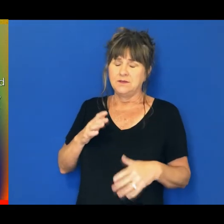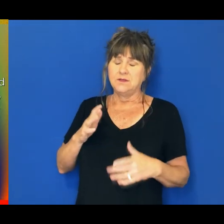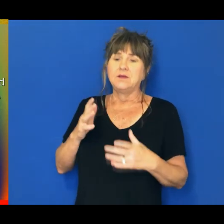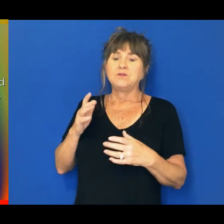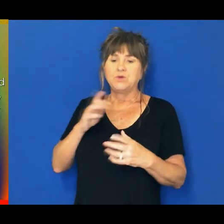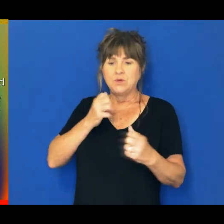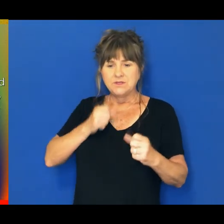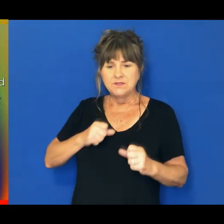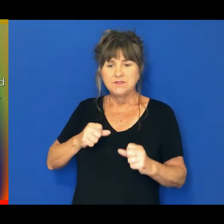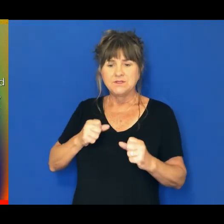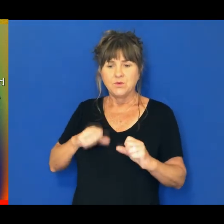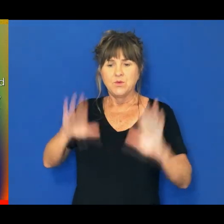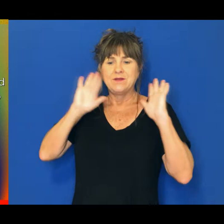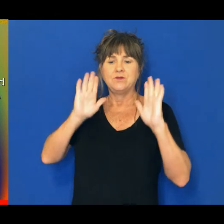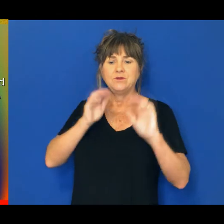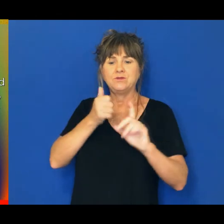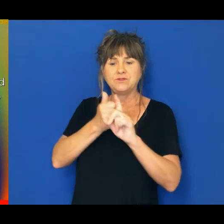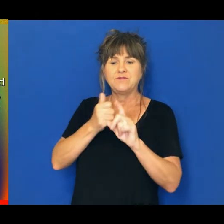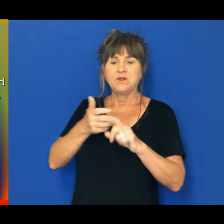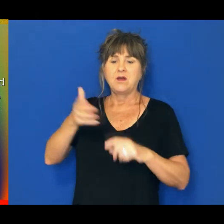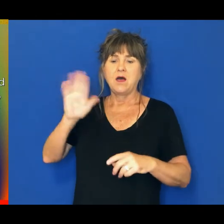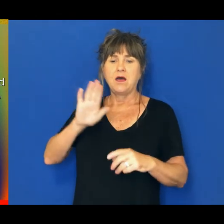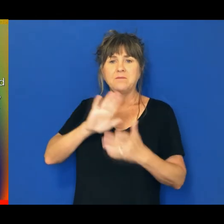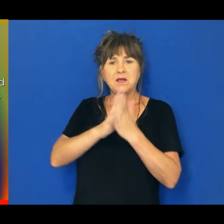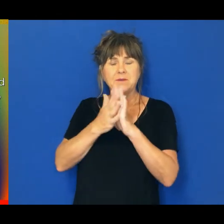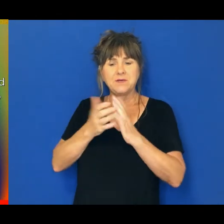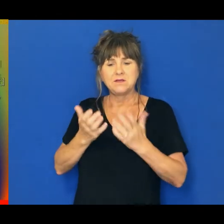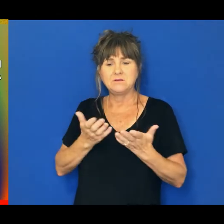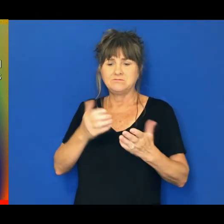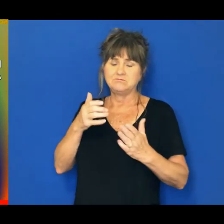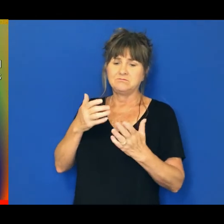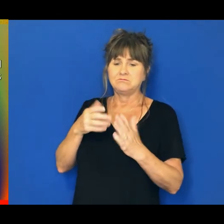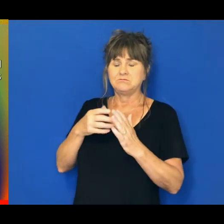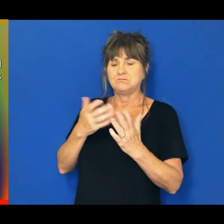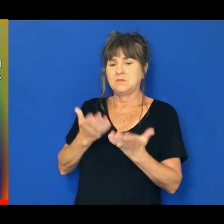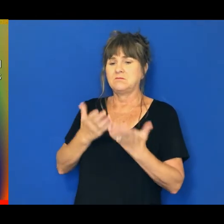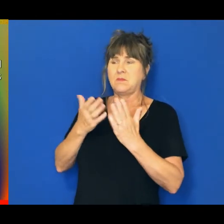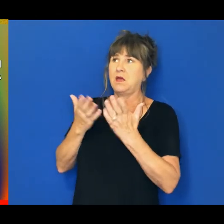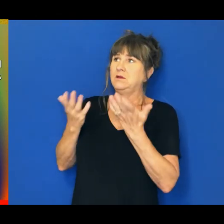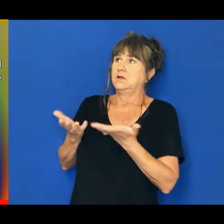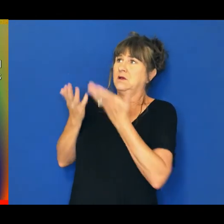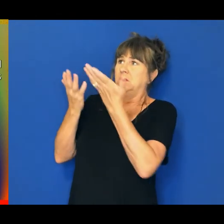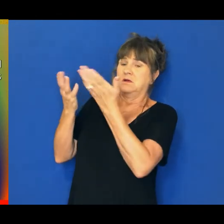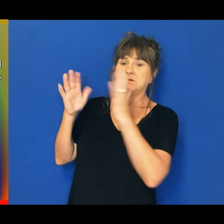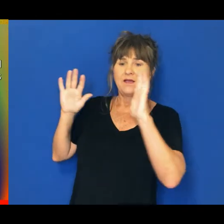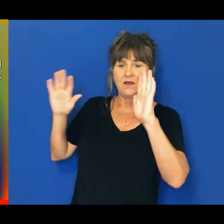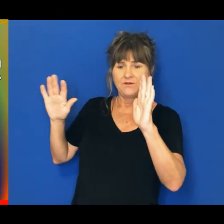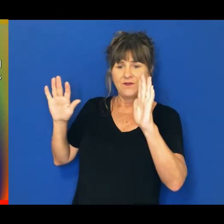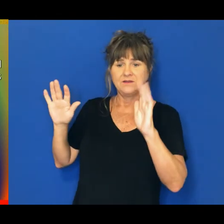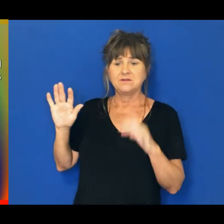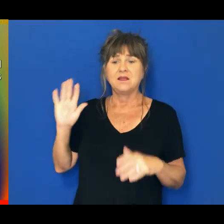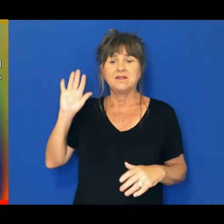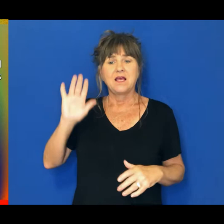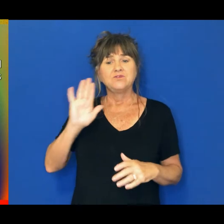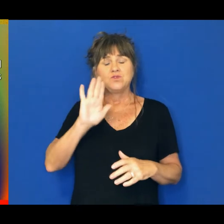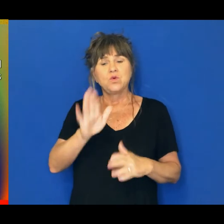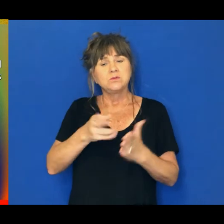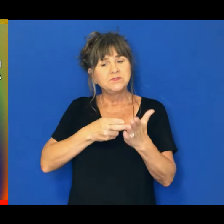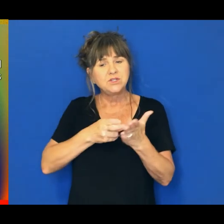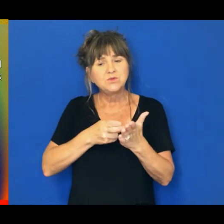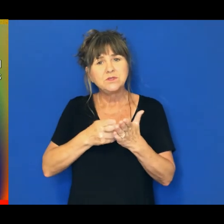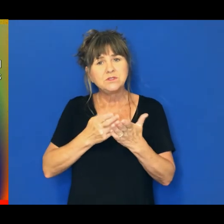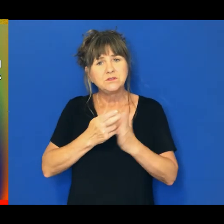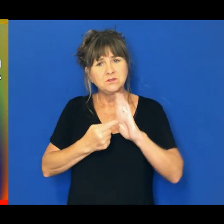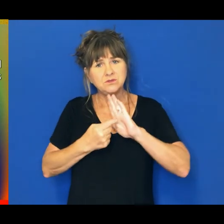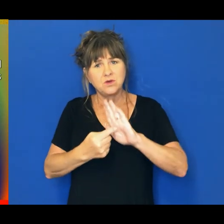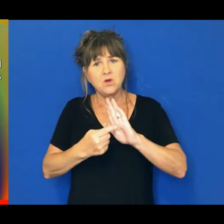his sacred living sacrifice, and live in holiness, experiencing all that delights his heart. For this becomes your genuine expression of